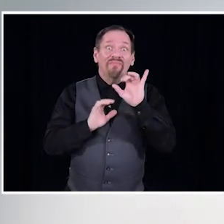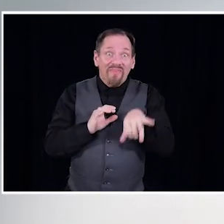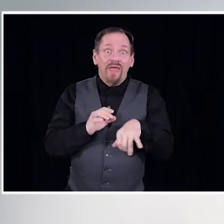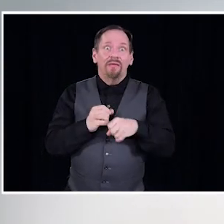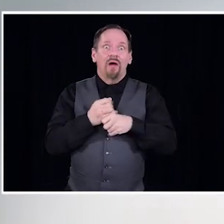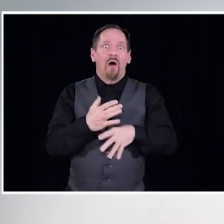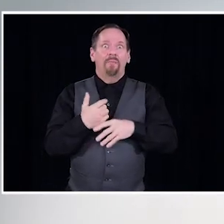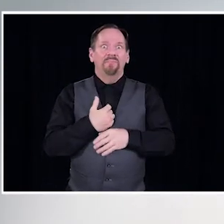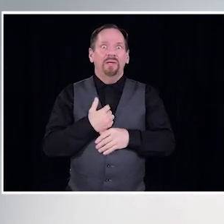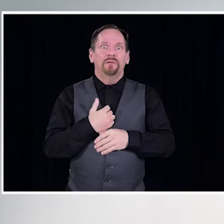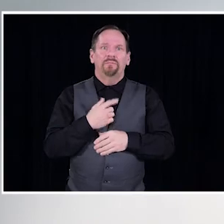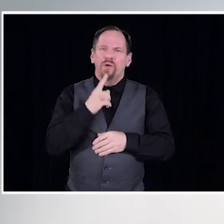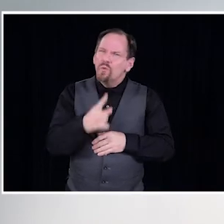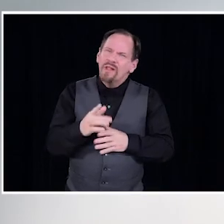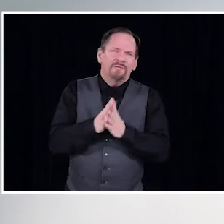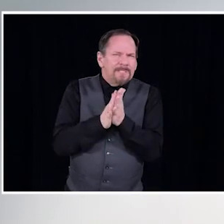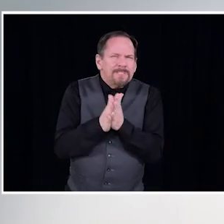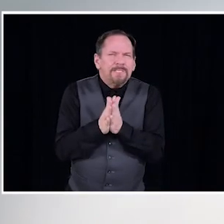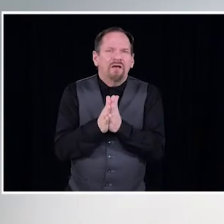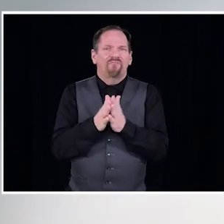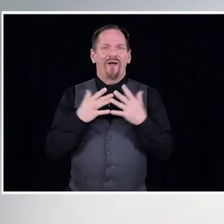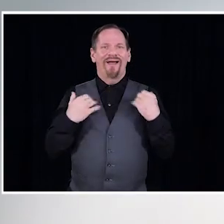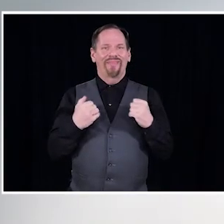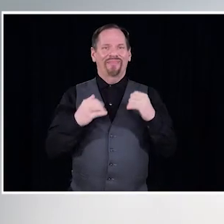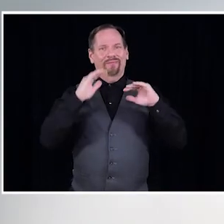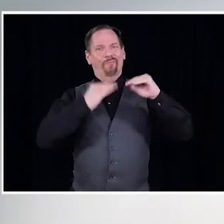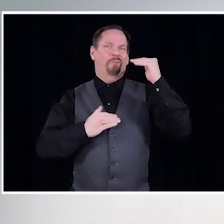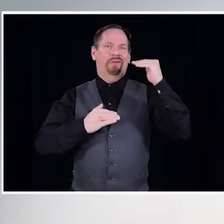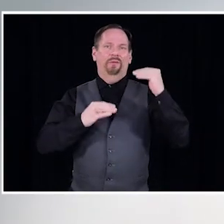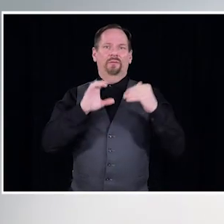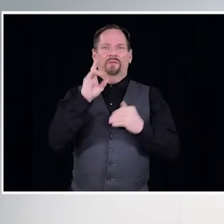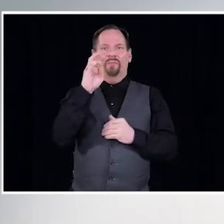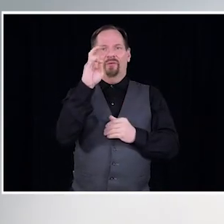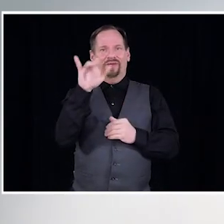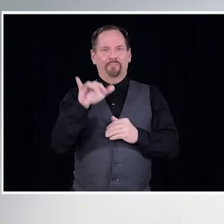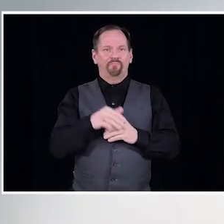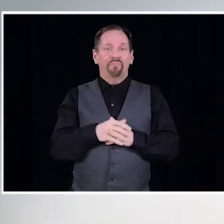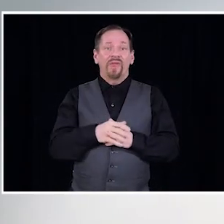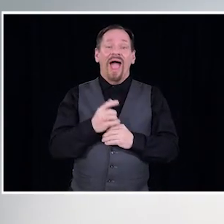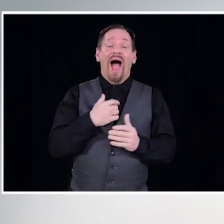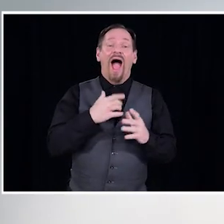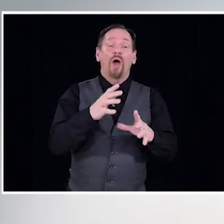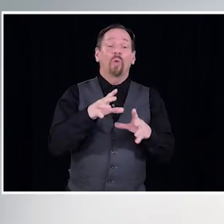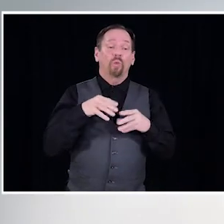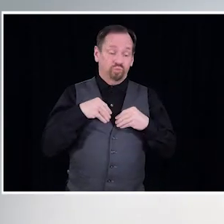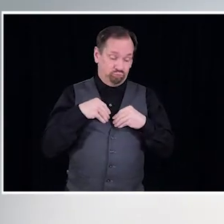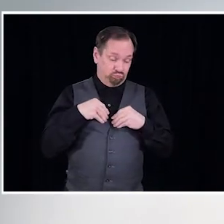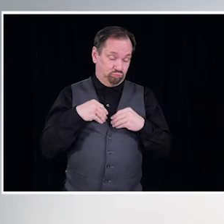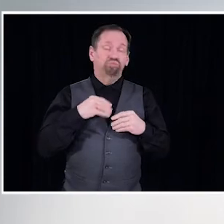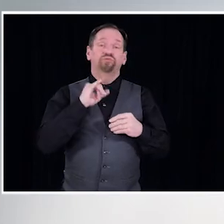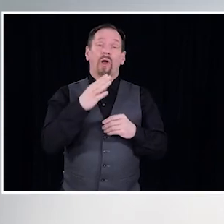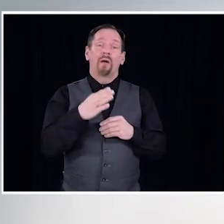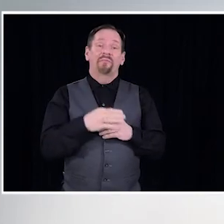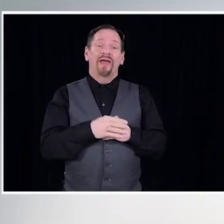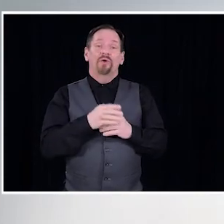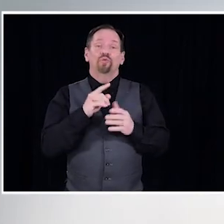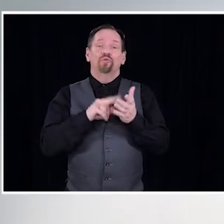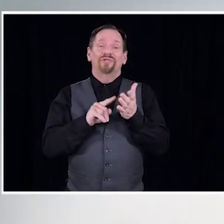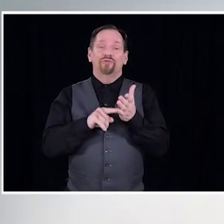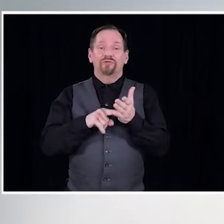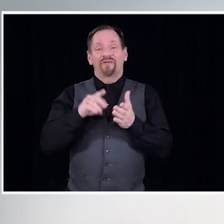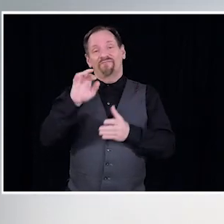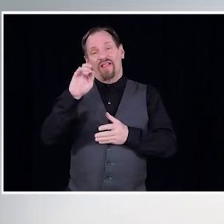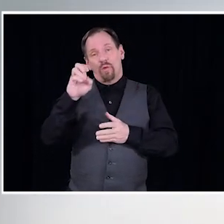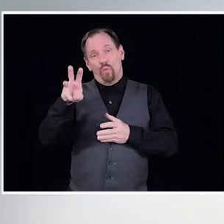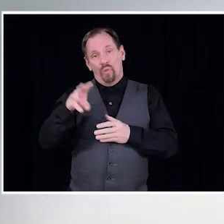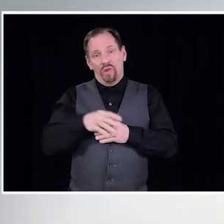work on health disparities. I quickly accepted a job as a research fellow at the National Institutes of Health Clinical Center, where I